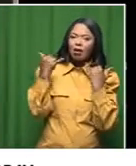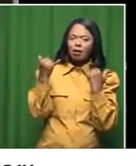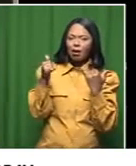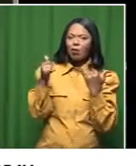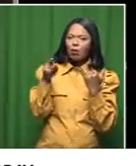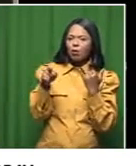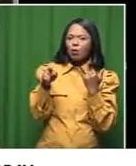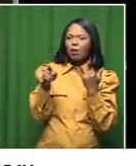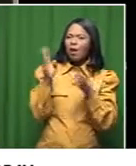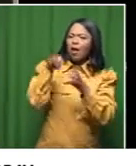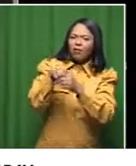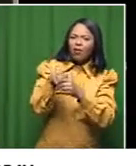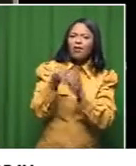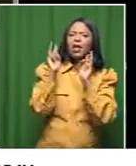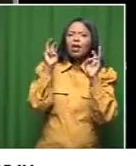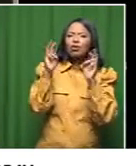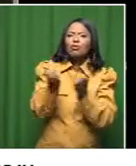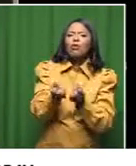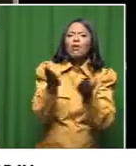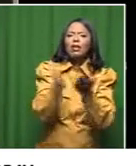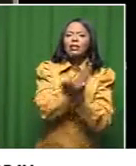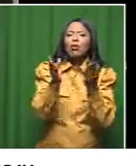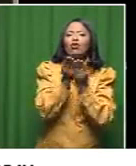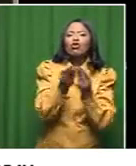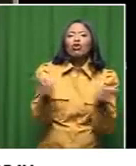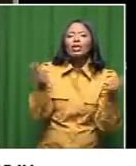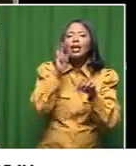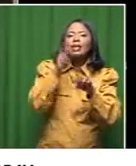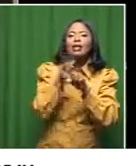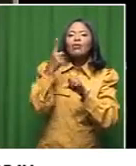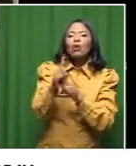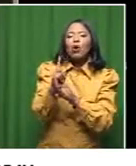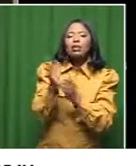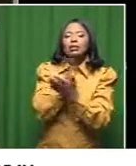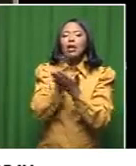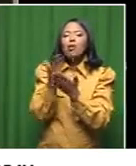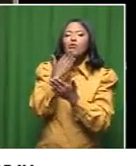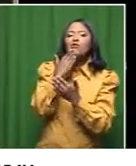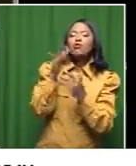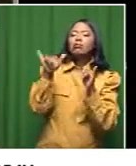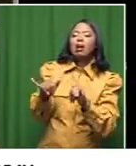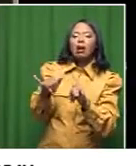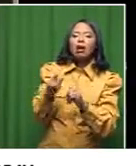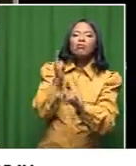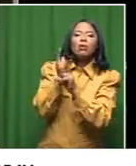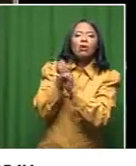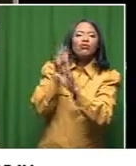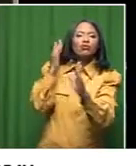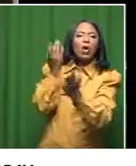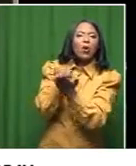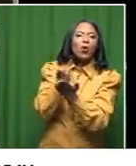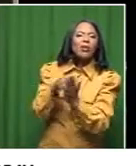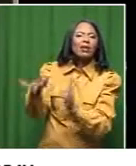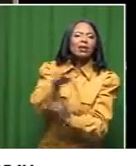organization is involved with providing some of the solutions needed for some of the township economies at